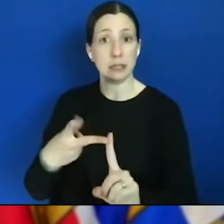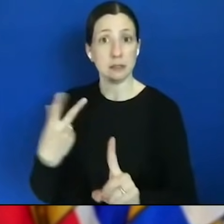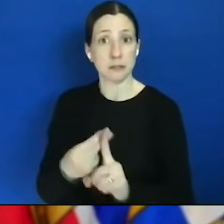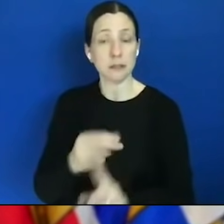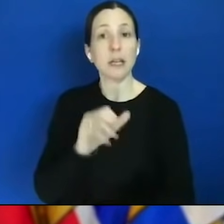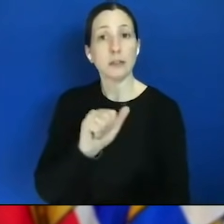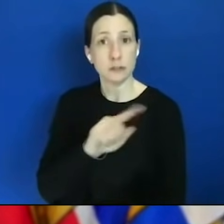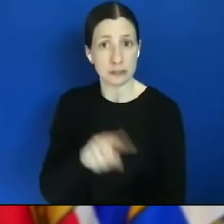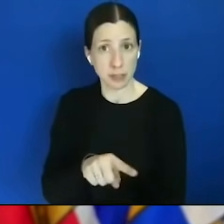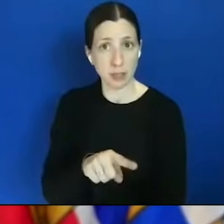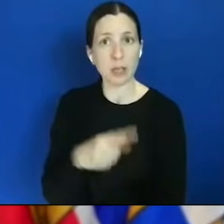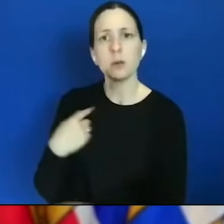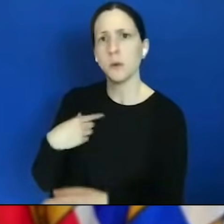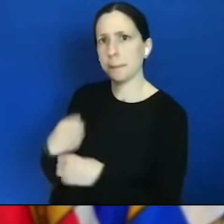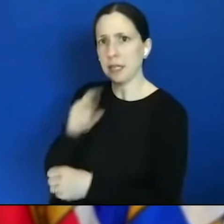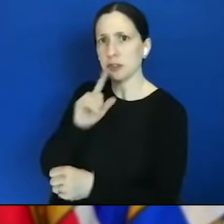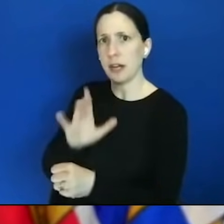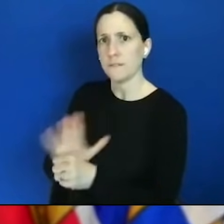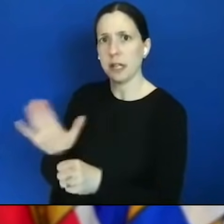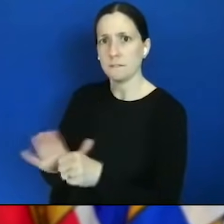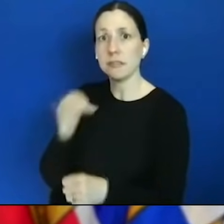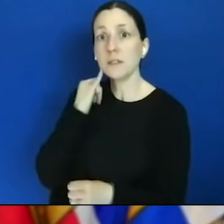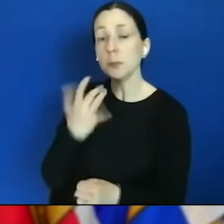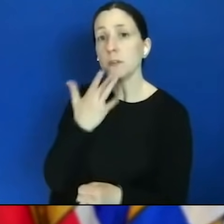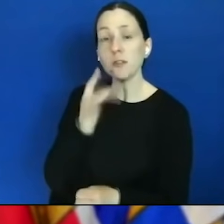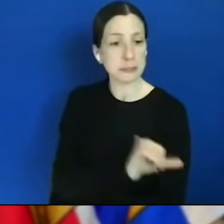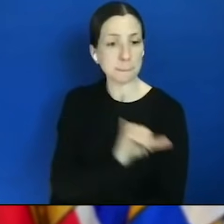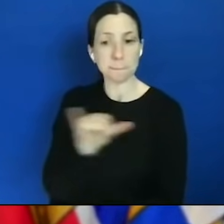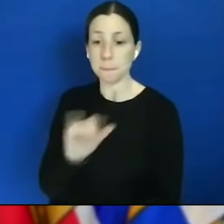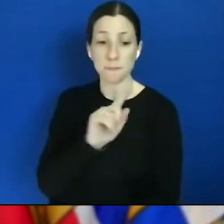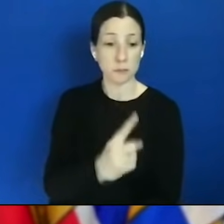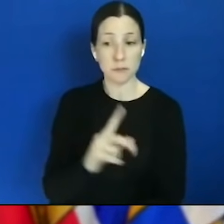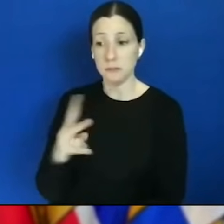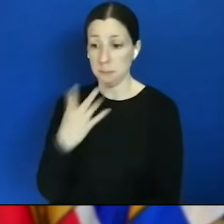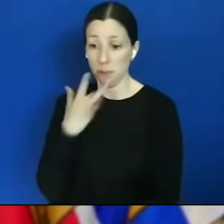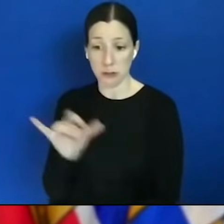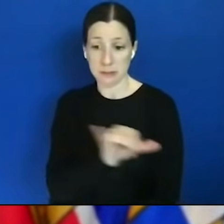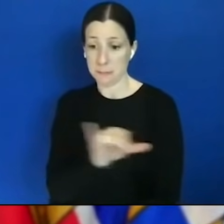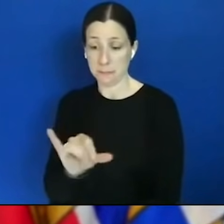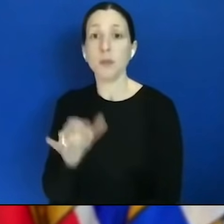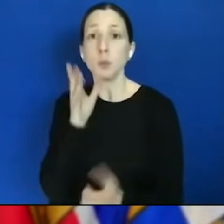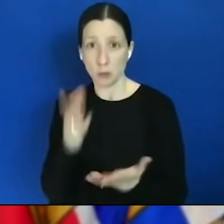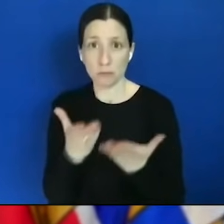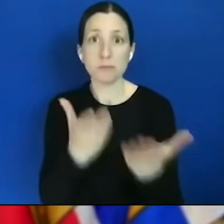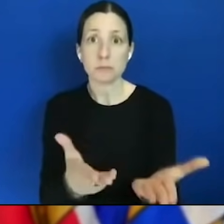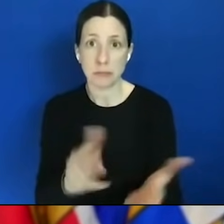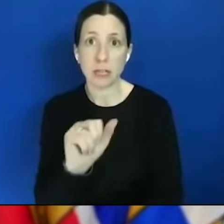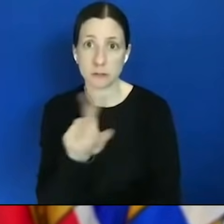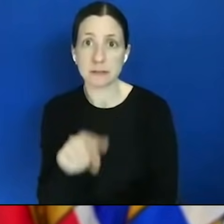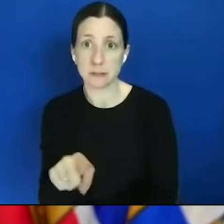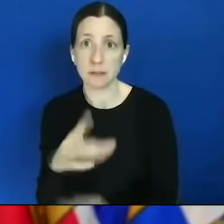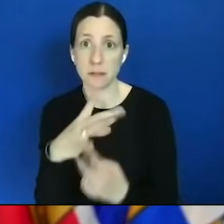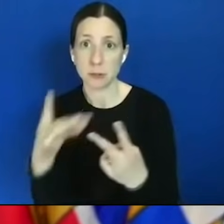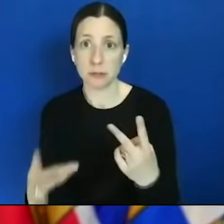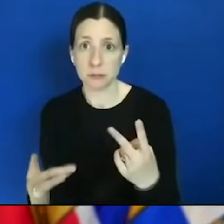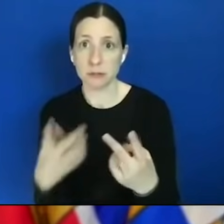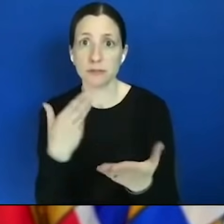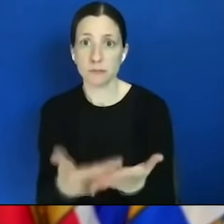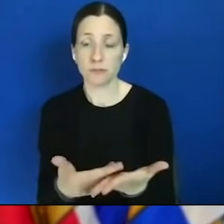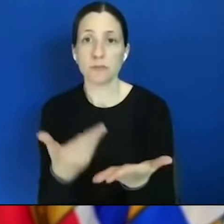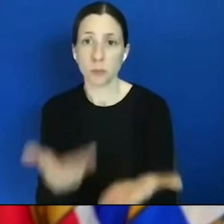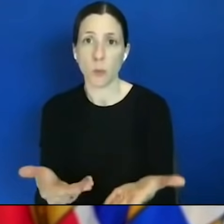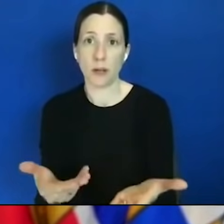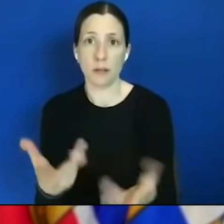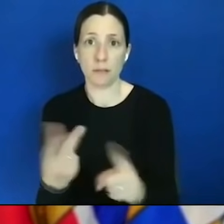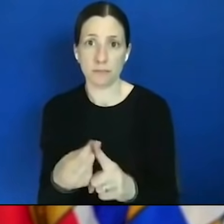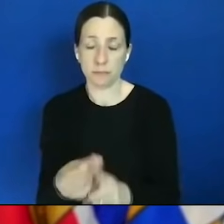available for everybody who wants to receive their second dose of AstraZeneca. And this, we've been